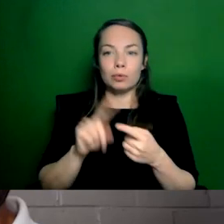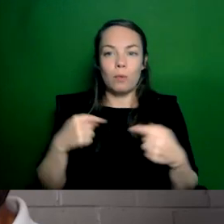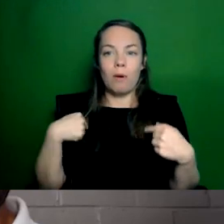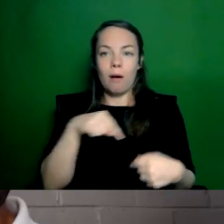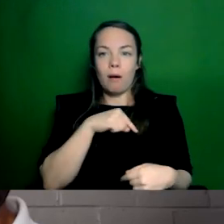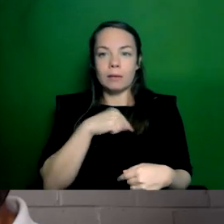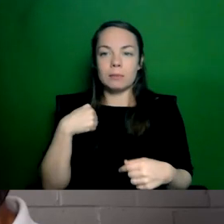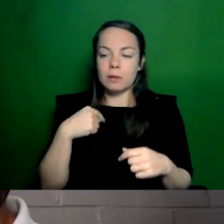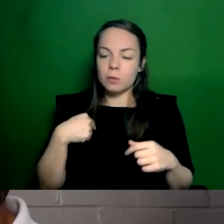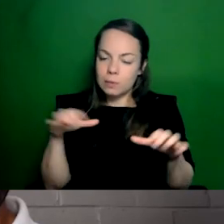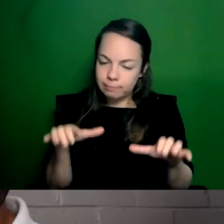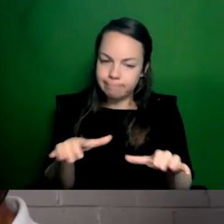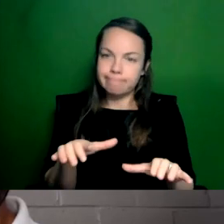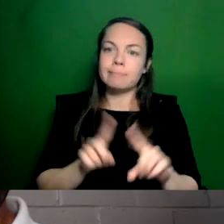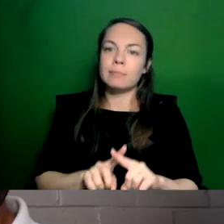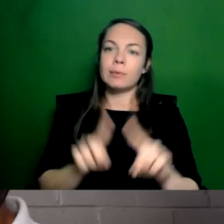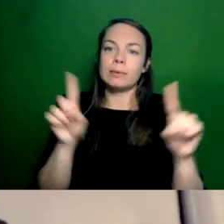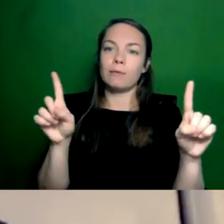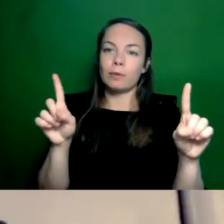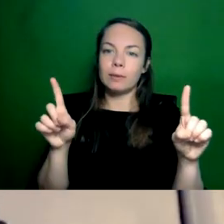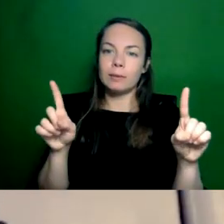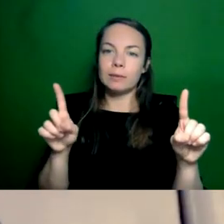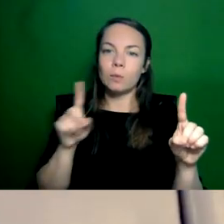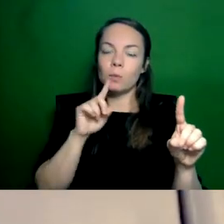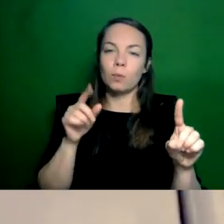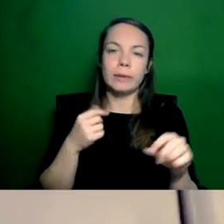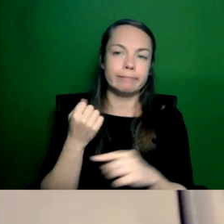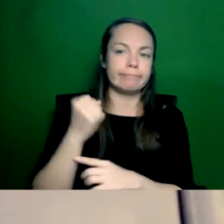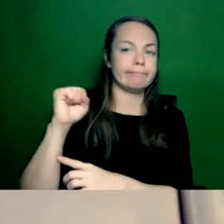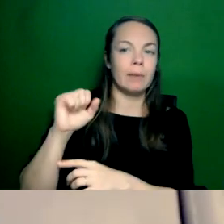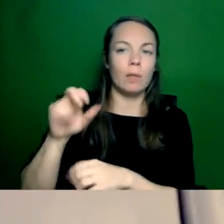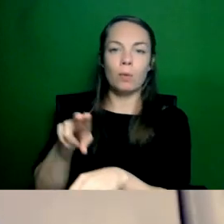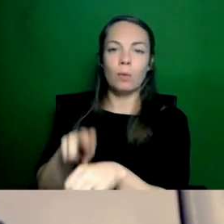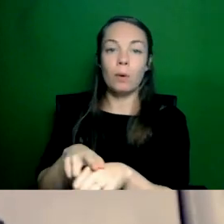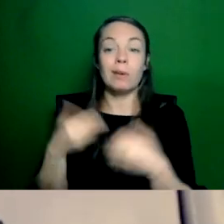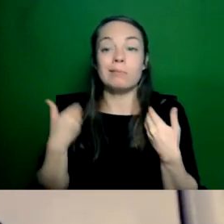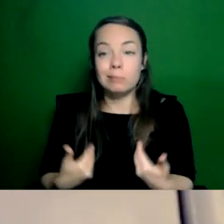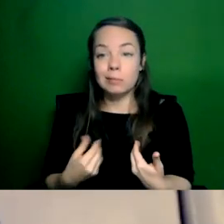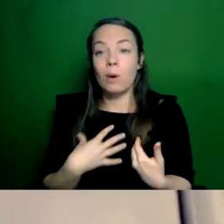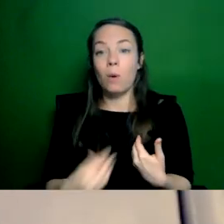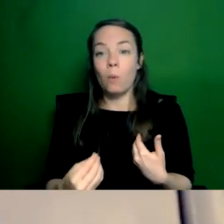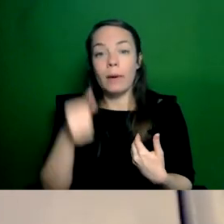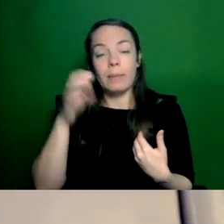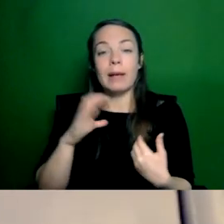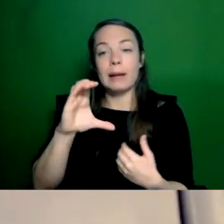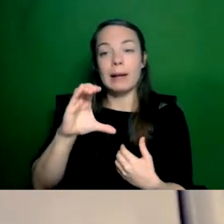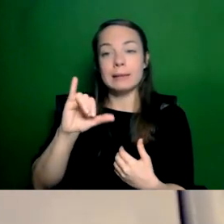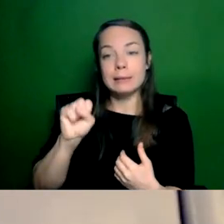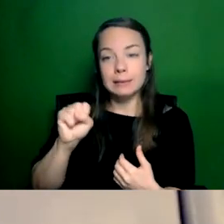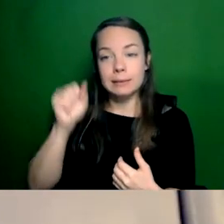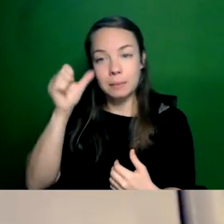against that norm and that expectation would not be the same. And as a white man, a white cisgender man in a heterosexual